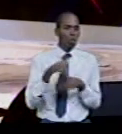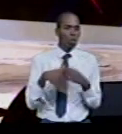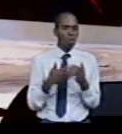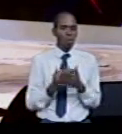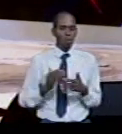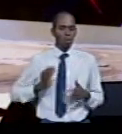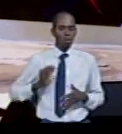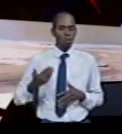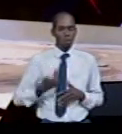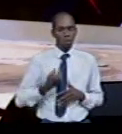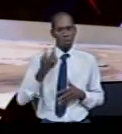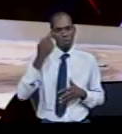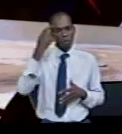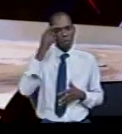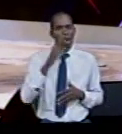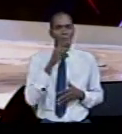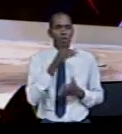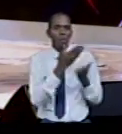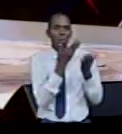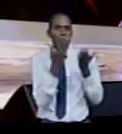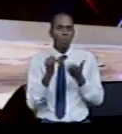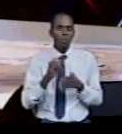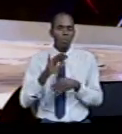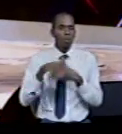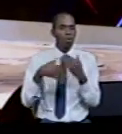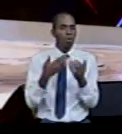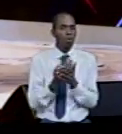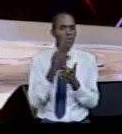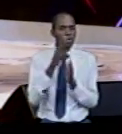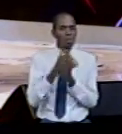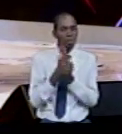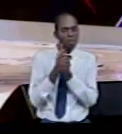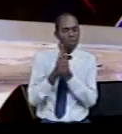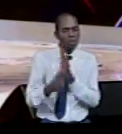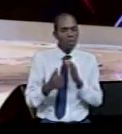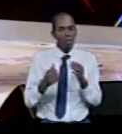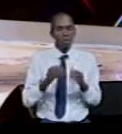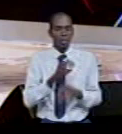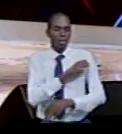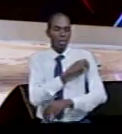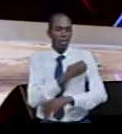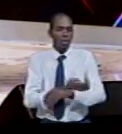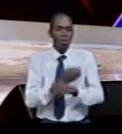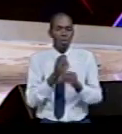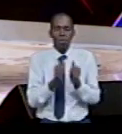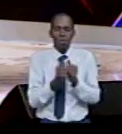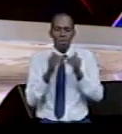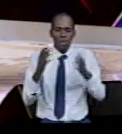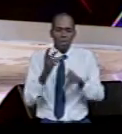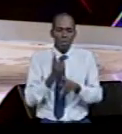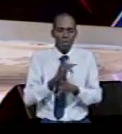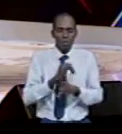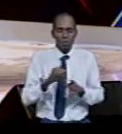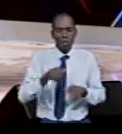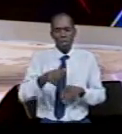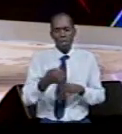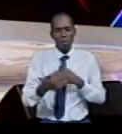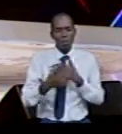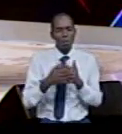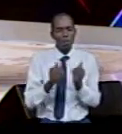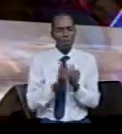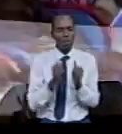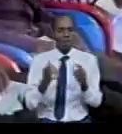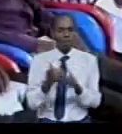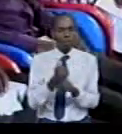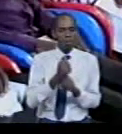you bringing all your skill, all your energy, without any reservation and without any